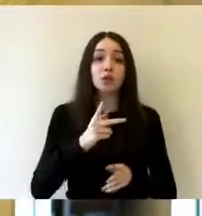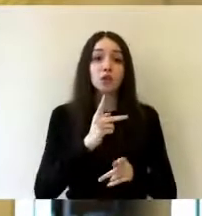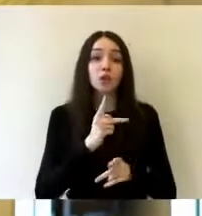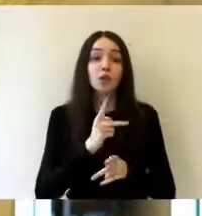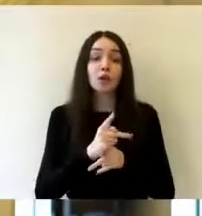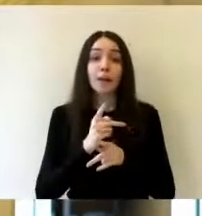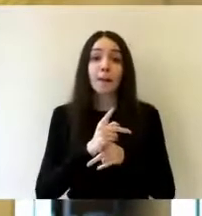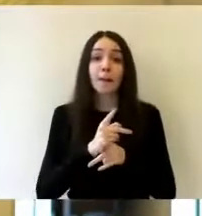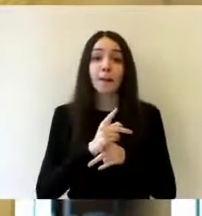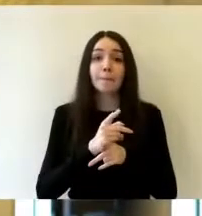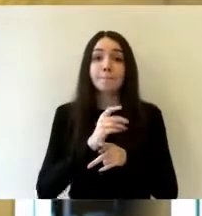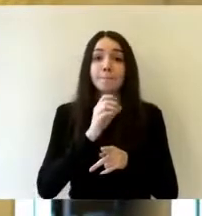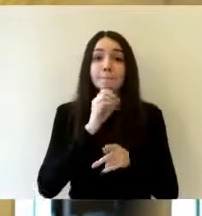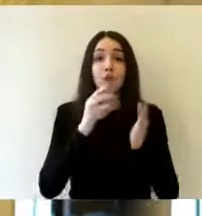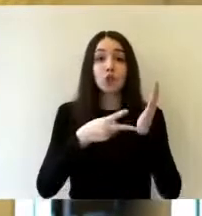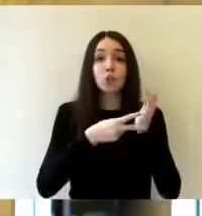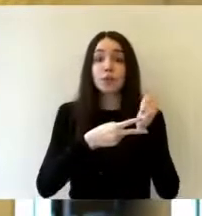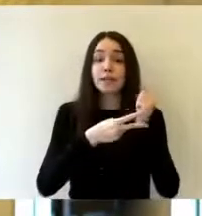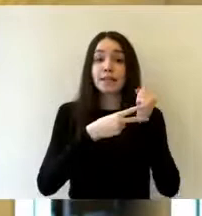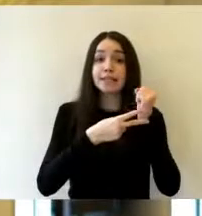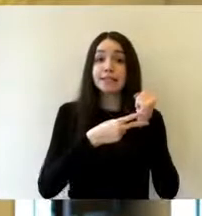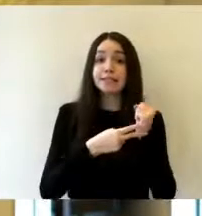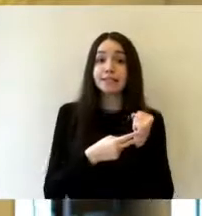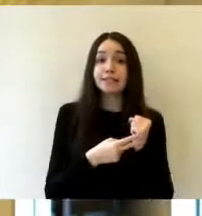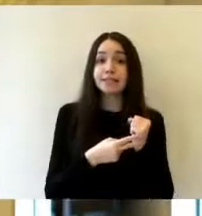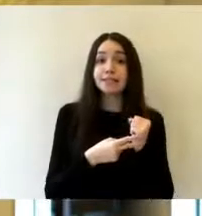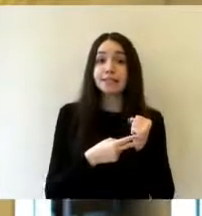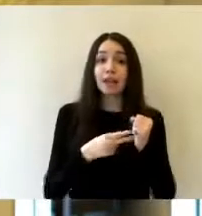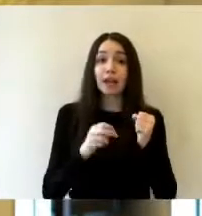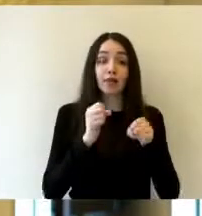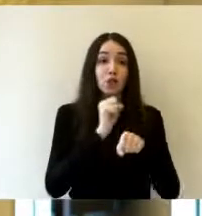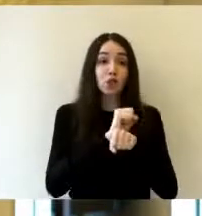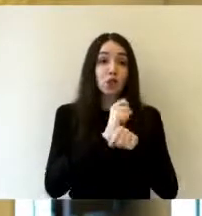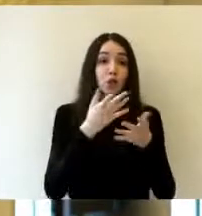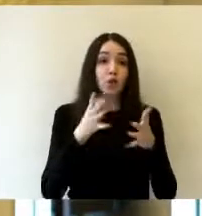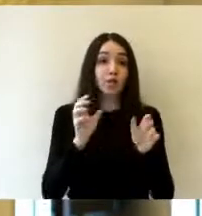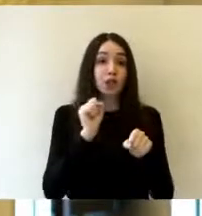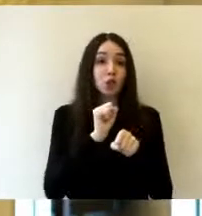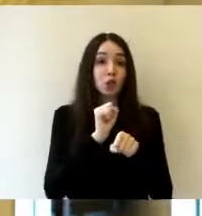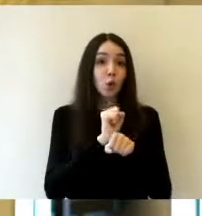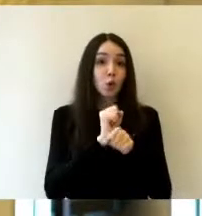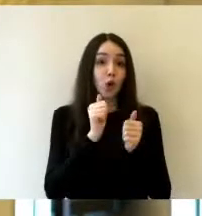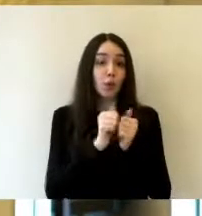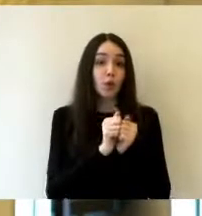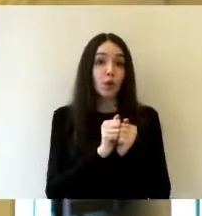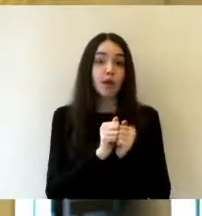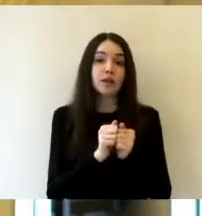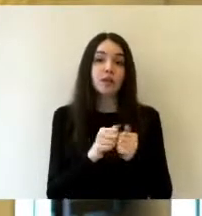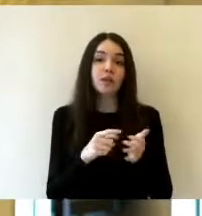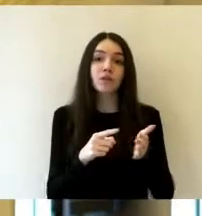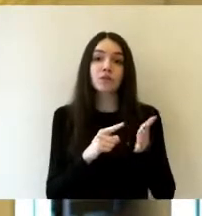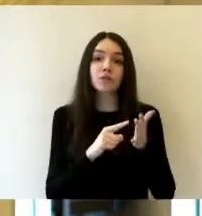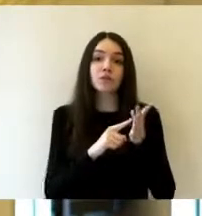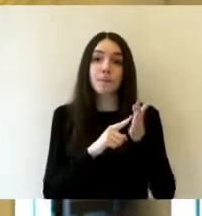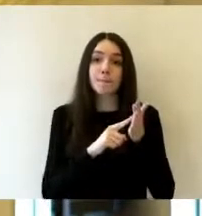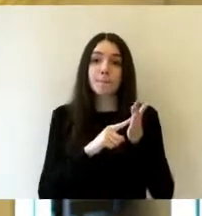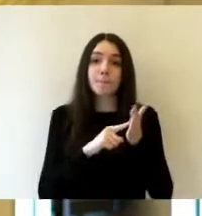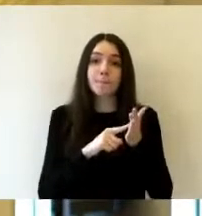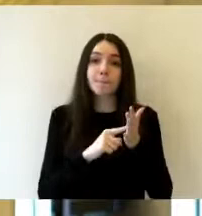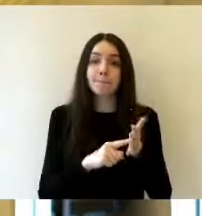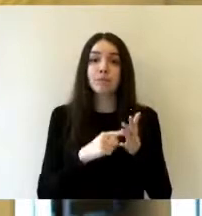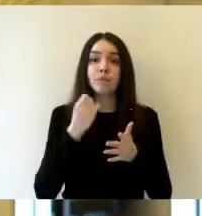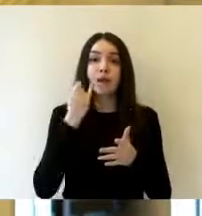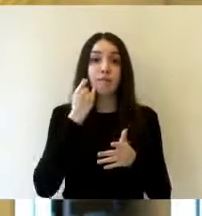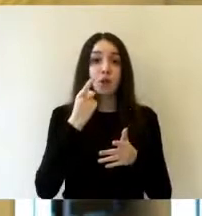of archive of the histories of the stones that you work with? For example, if you weren't there, would somebody be able to find out the story